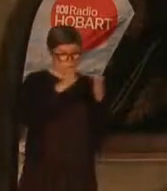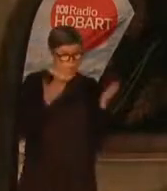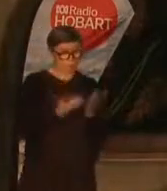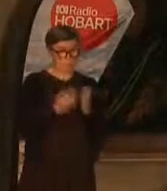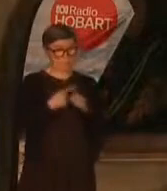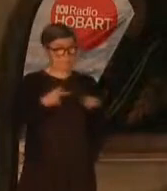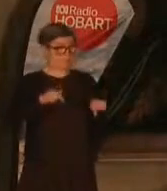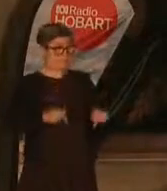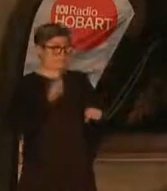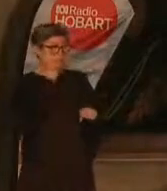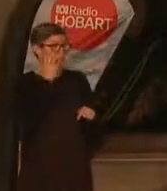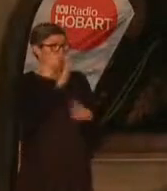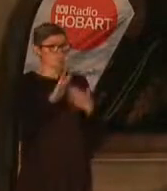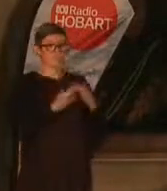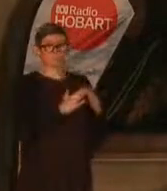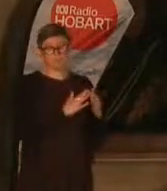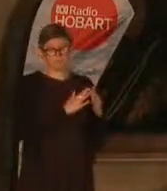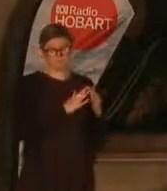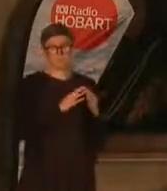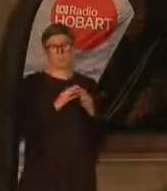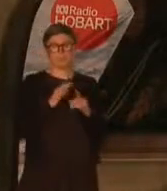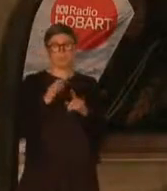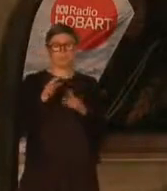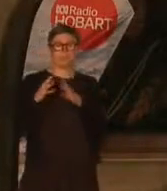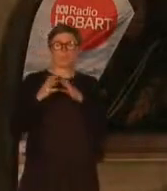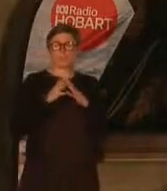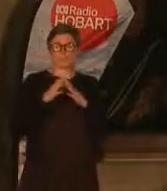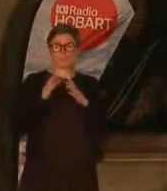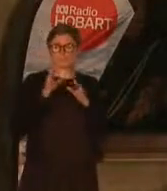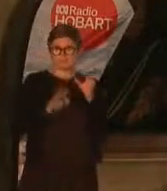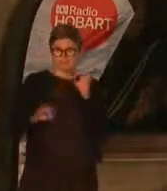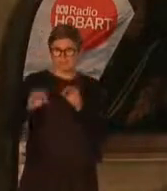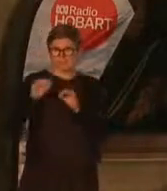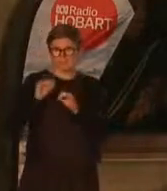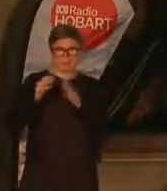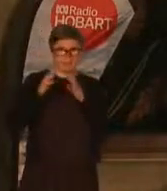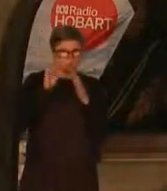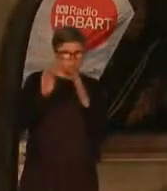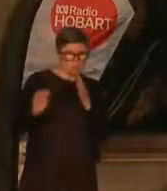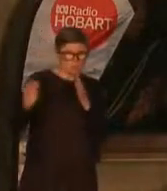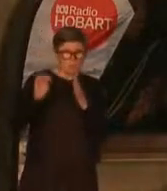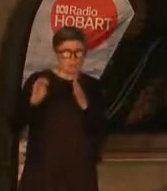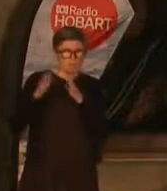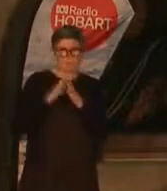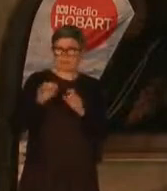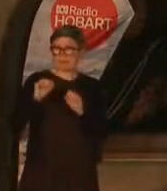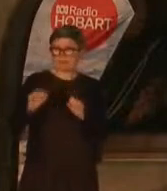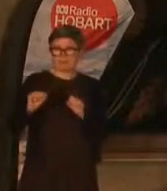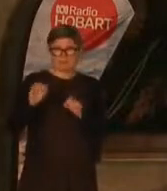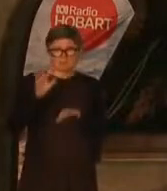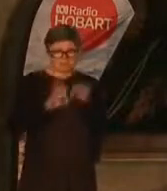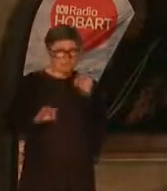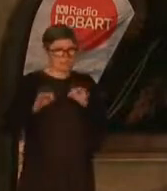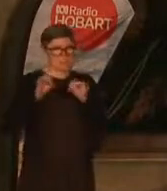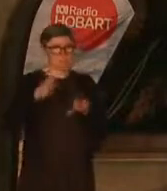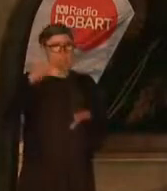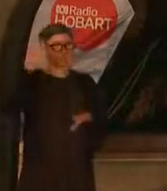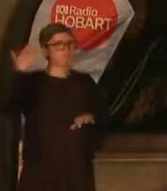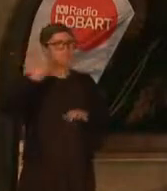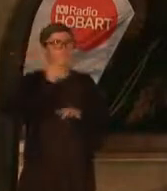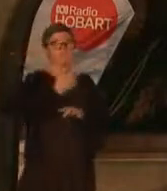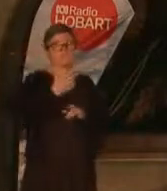So I guess, you know, Western science theorising began towards the end of the 19th century when scientists in